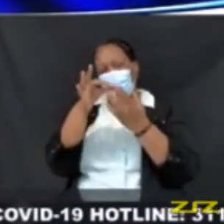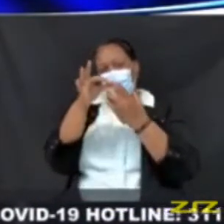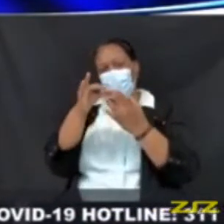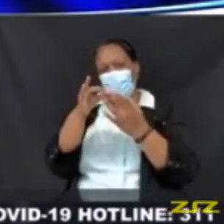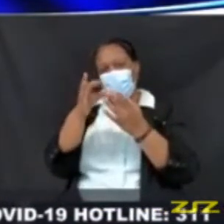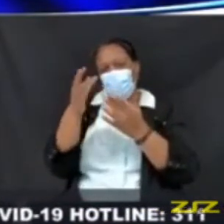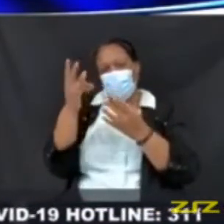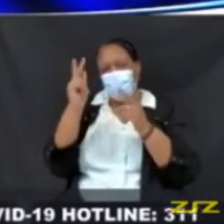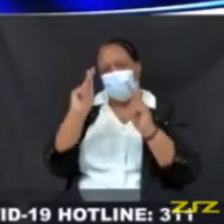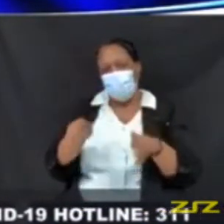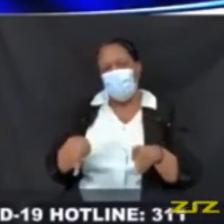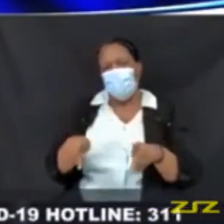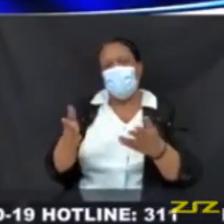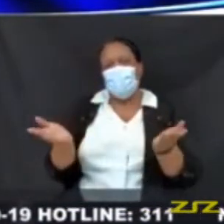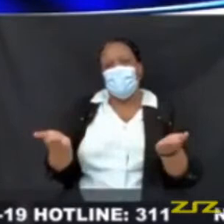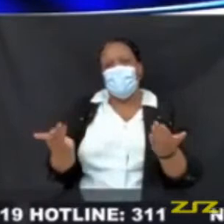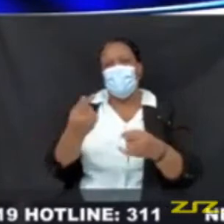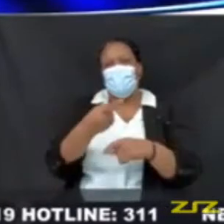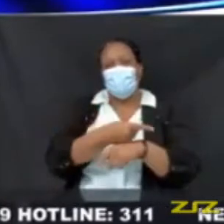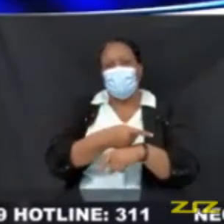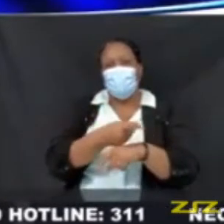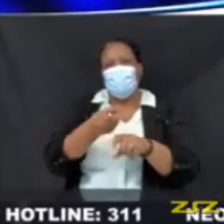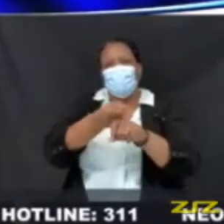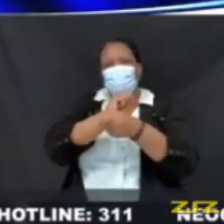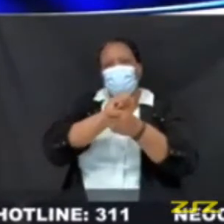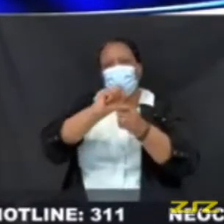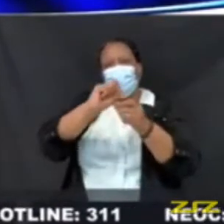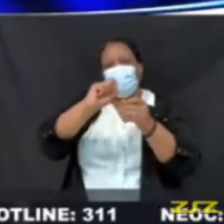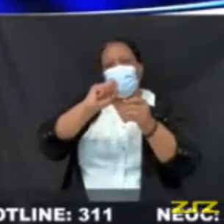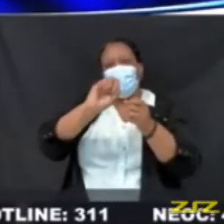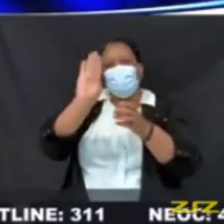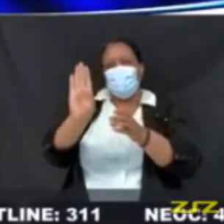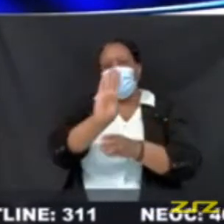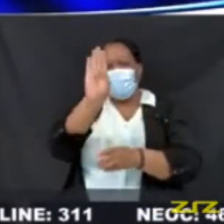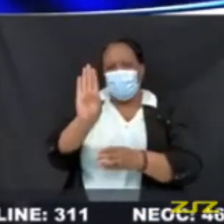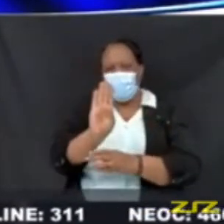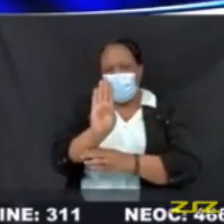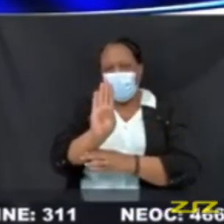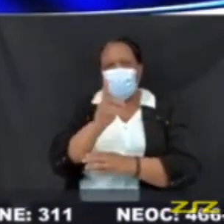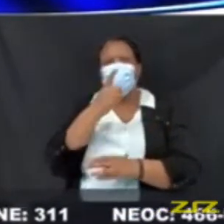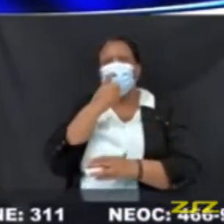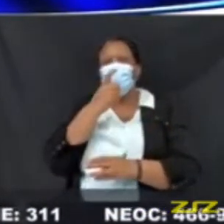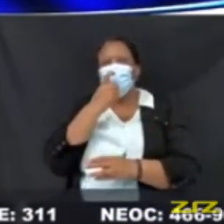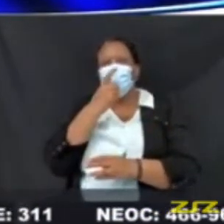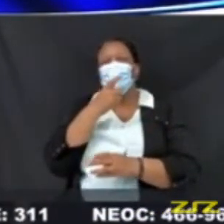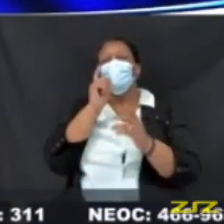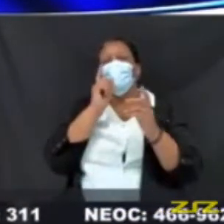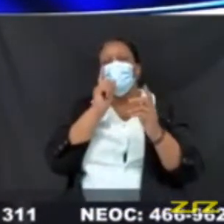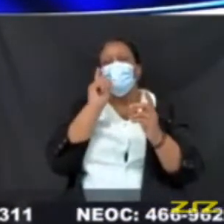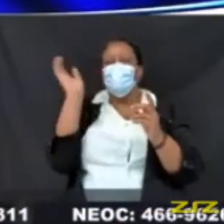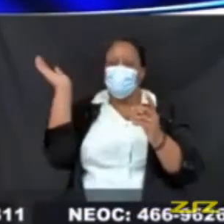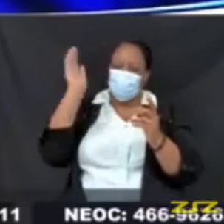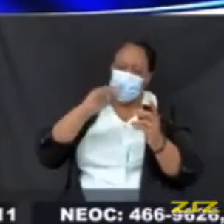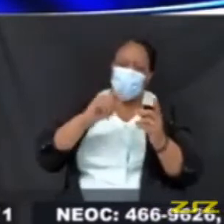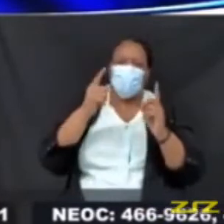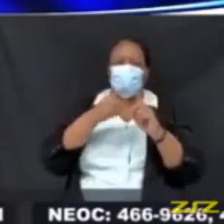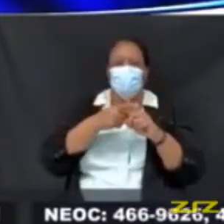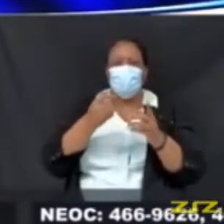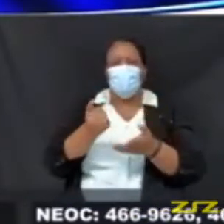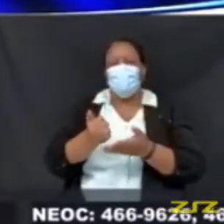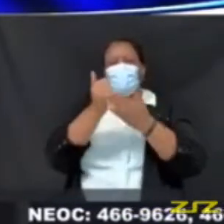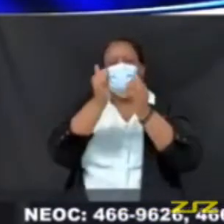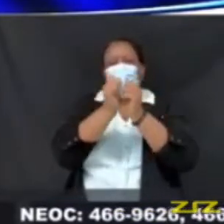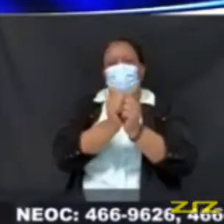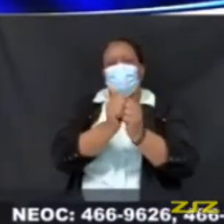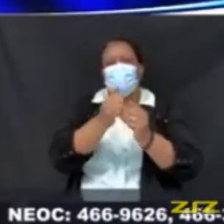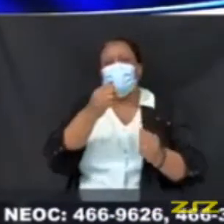also Caitlin Moran, who is here with him. I also want to thank ZIZ, our teams and